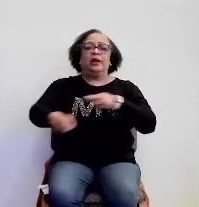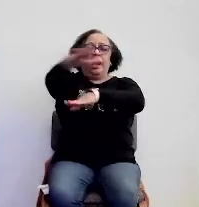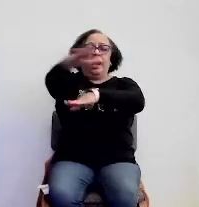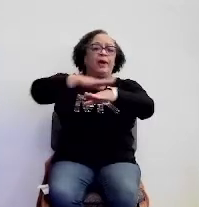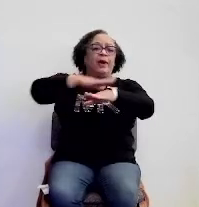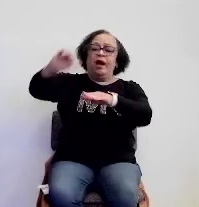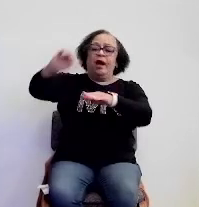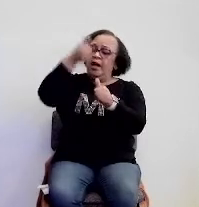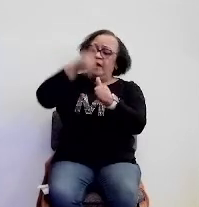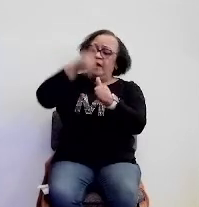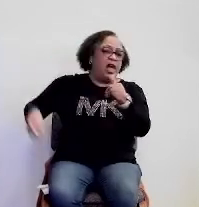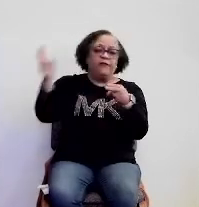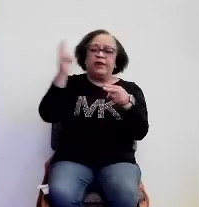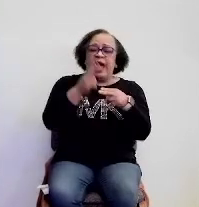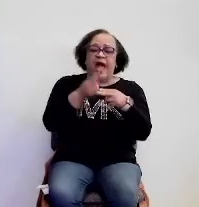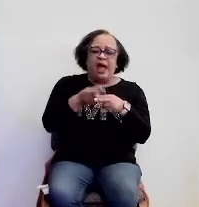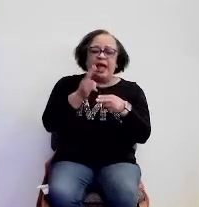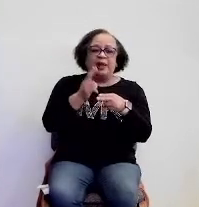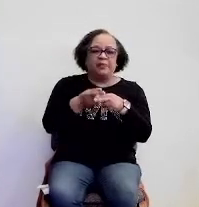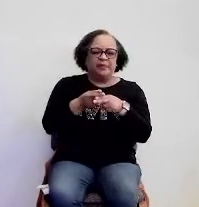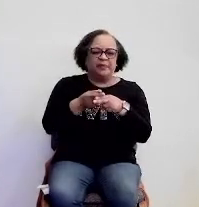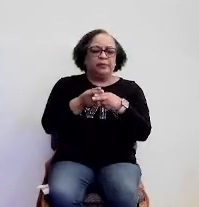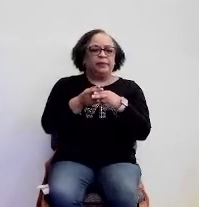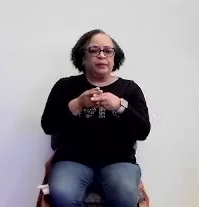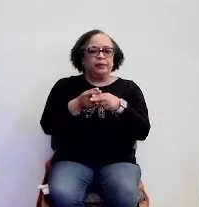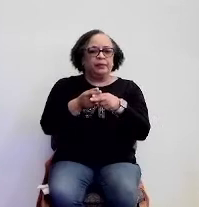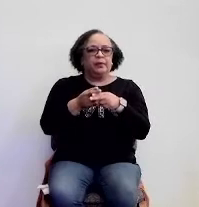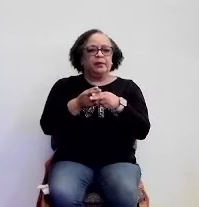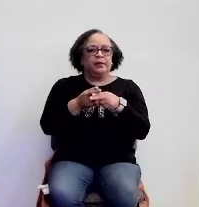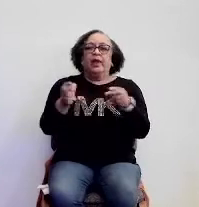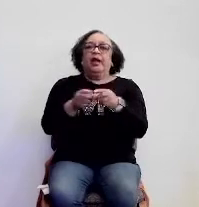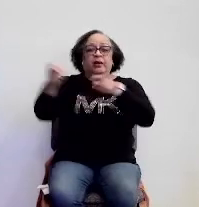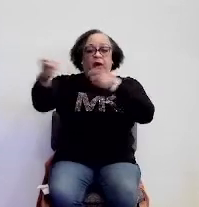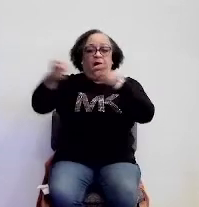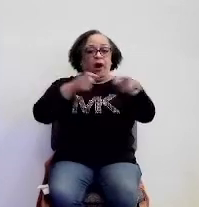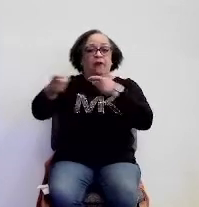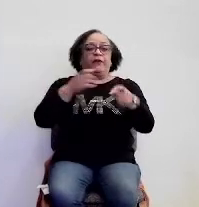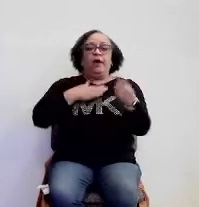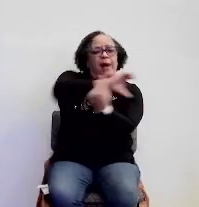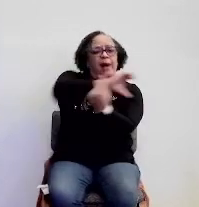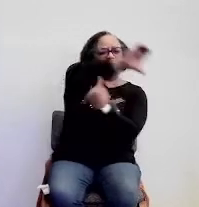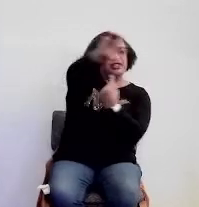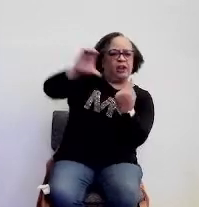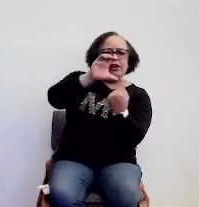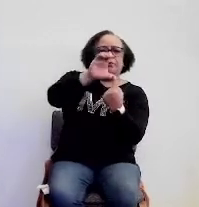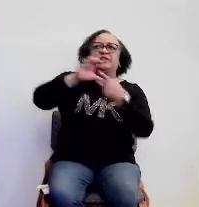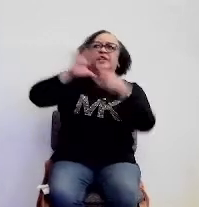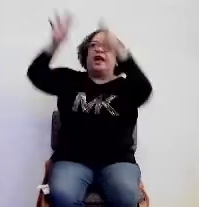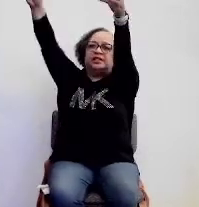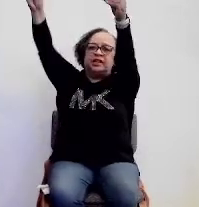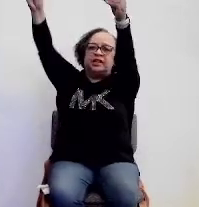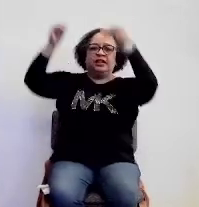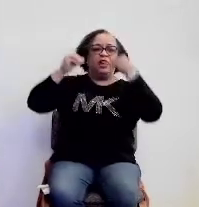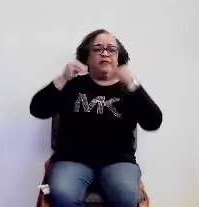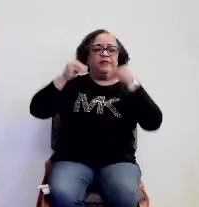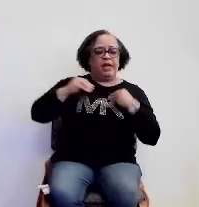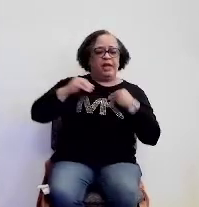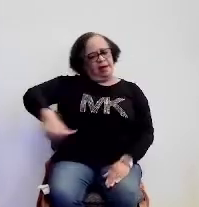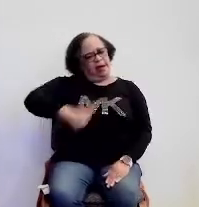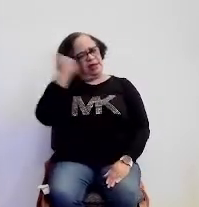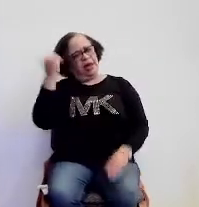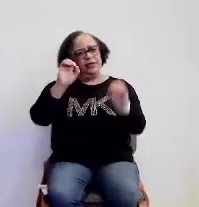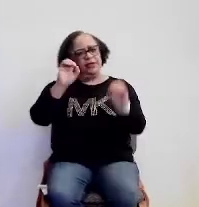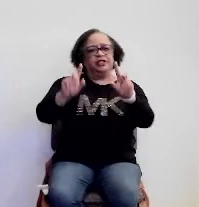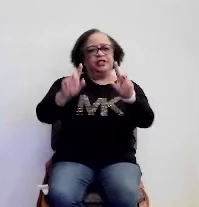you reign above every name. With over my circumstance. Over my circumstance. You've given